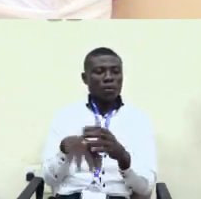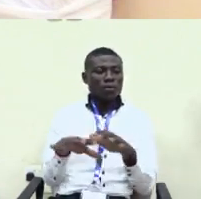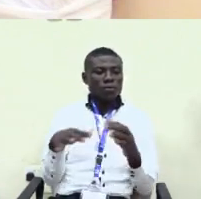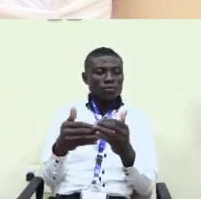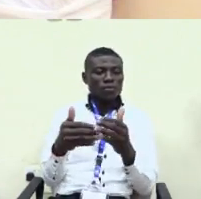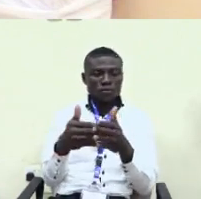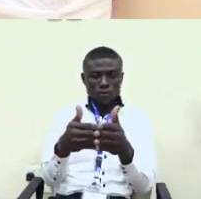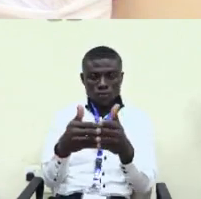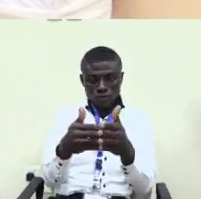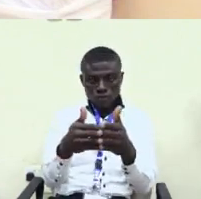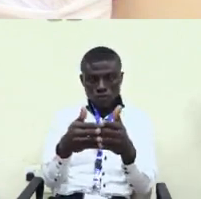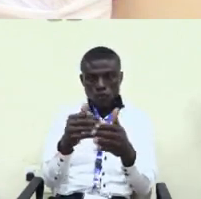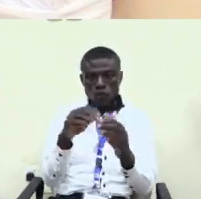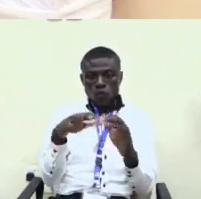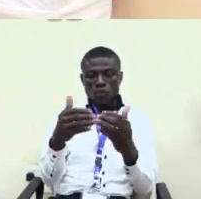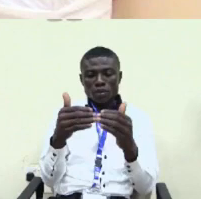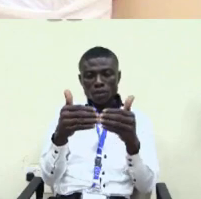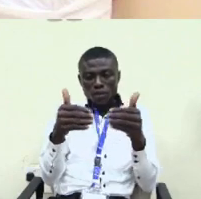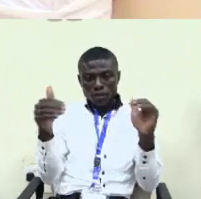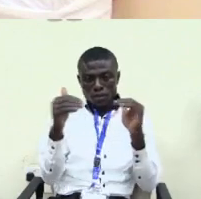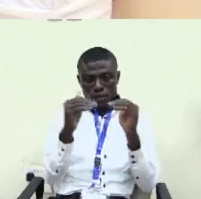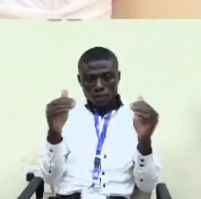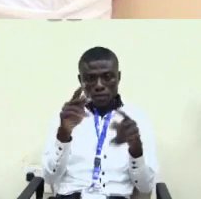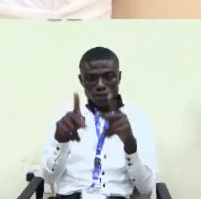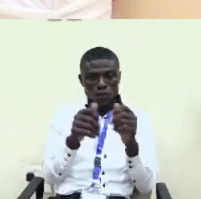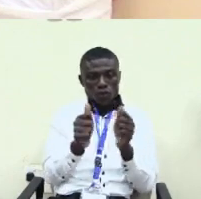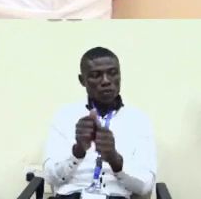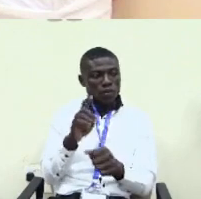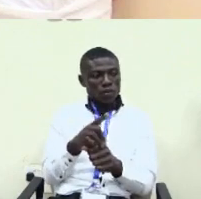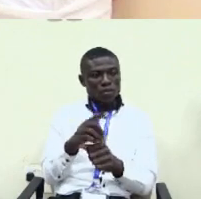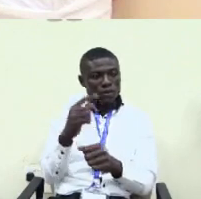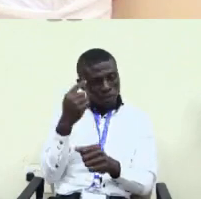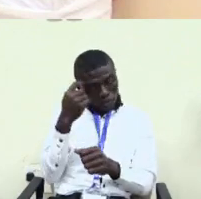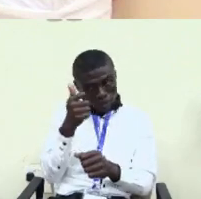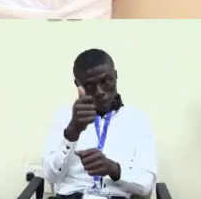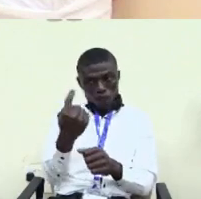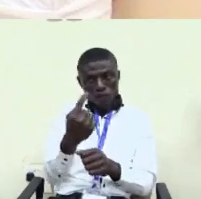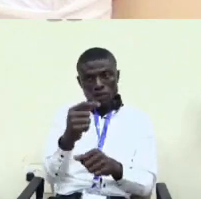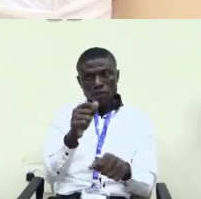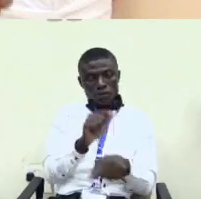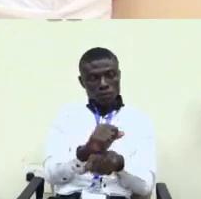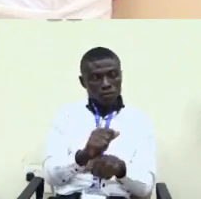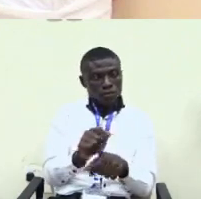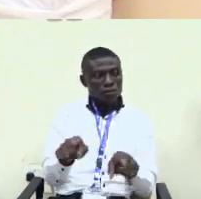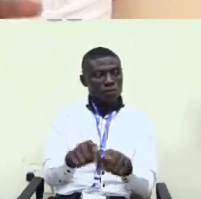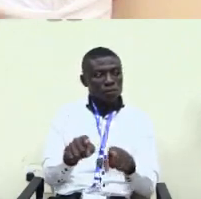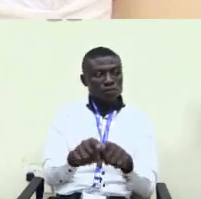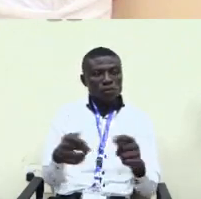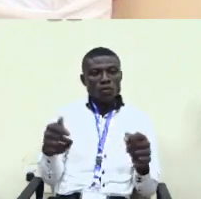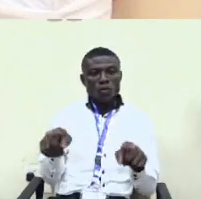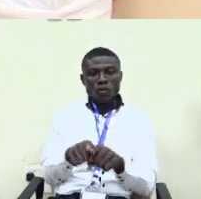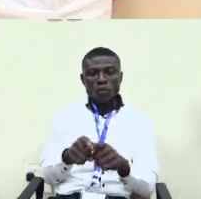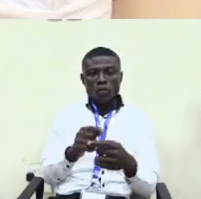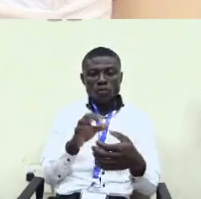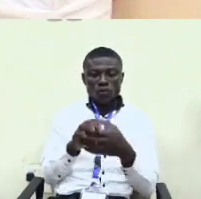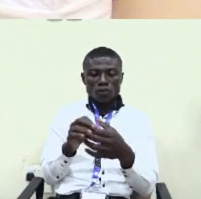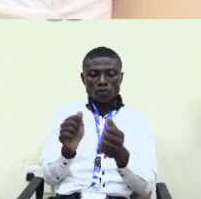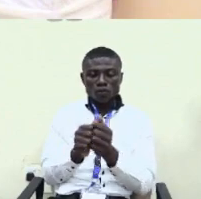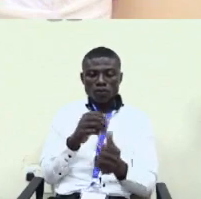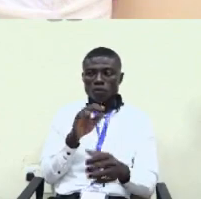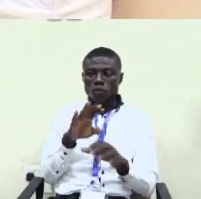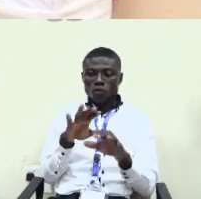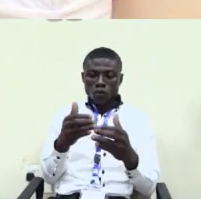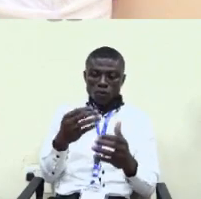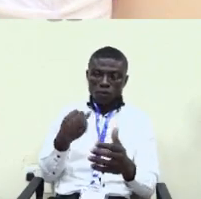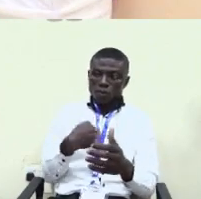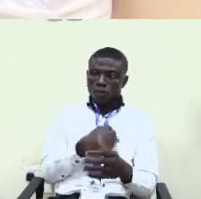level, people with disability realized that they couldn't do this all alone. They opened up to the community members,